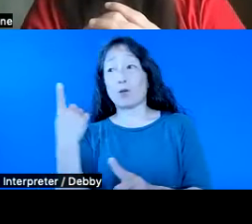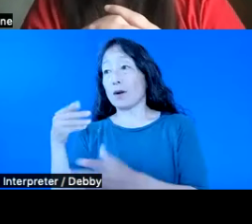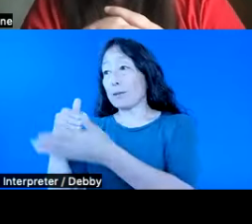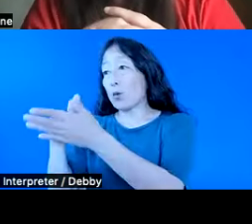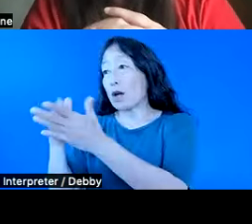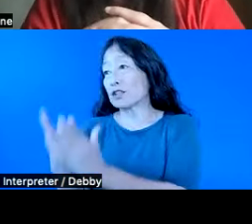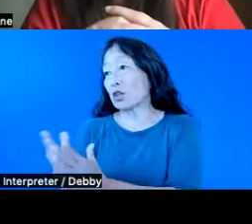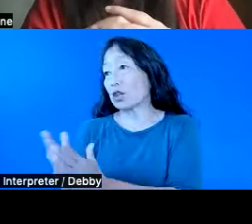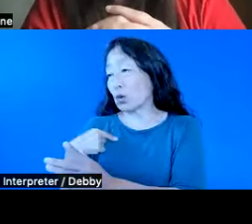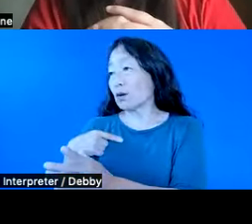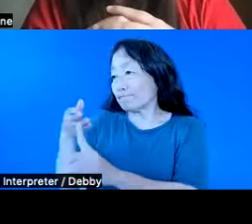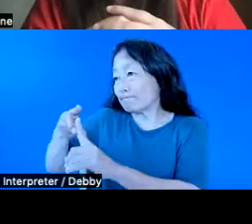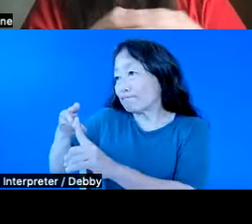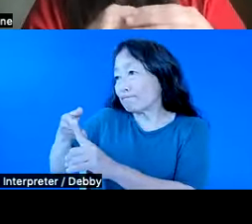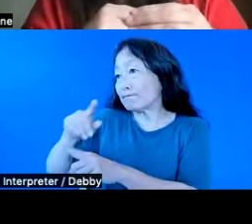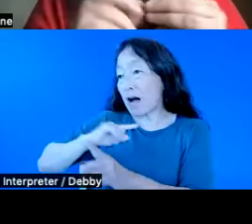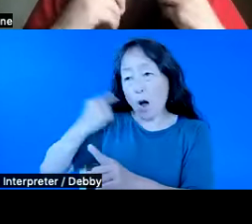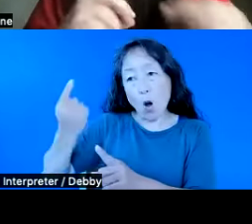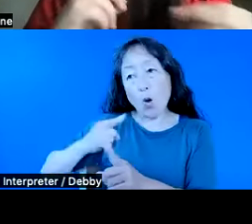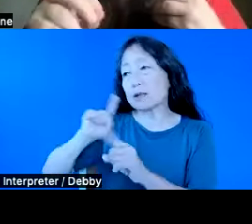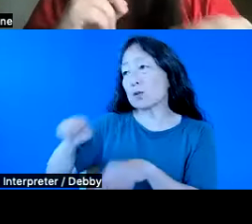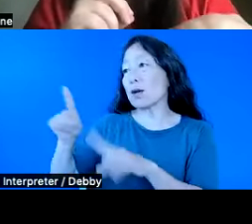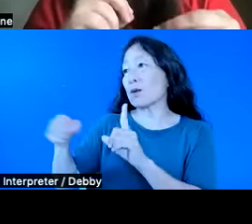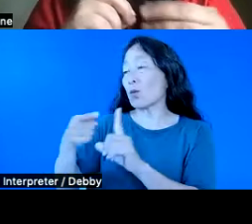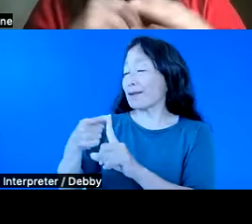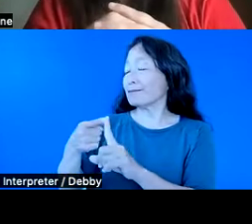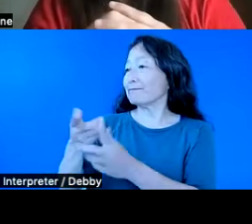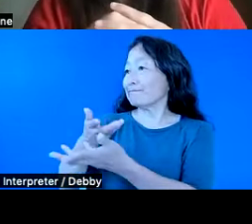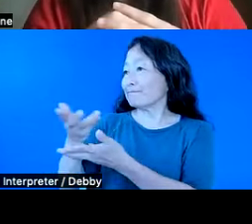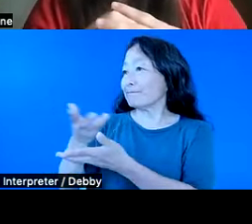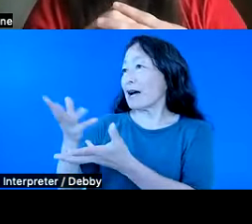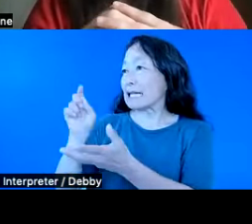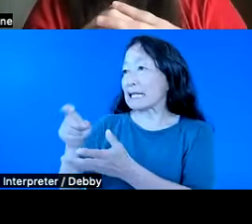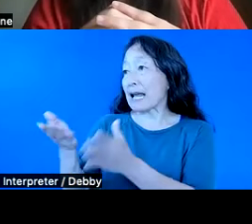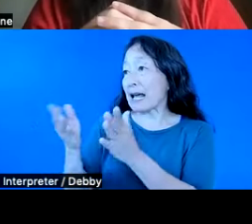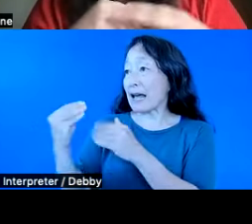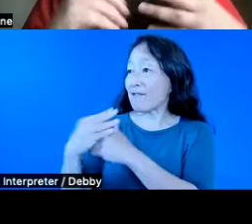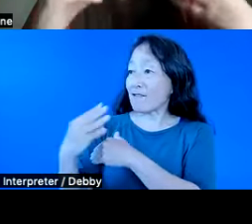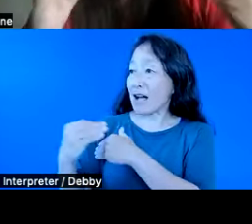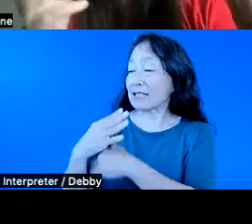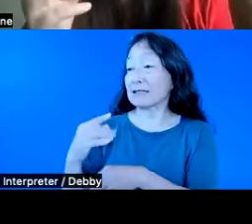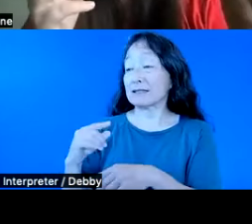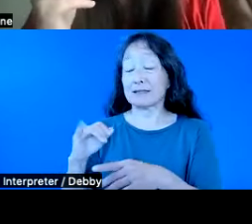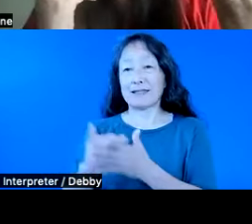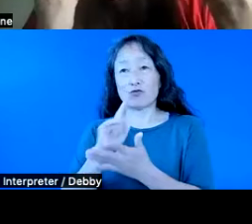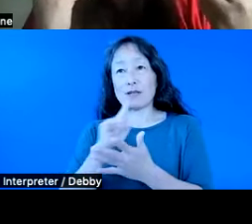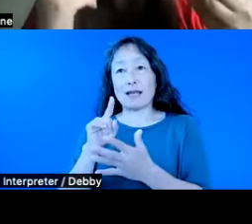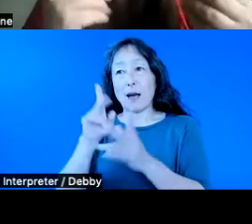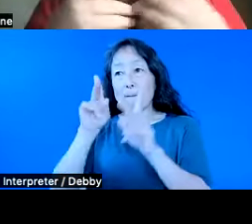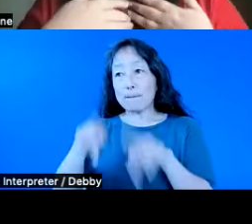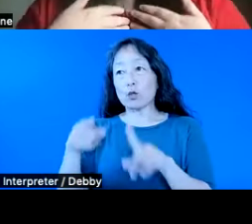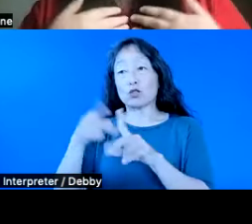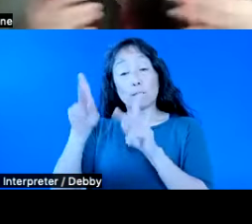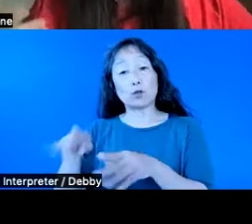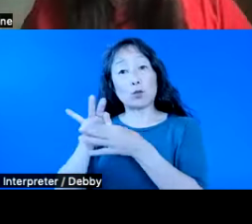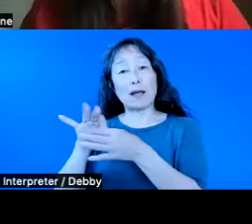advice and things like that. But that was really a person-to-person response. But really, what is that agency to agency response?